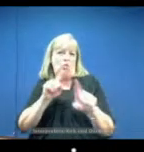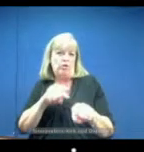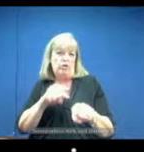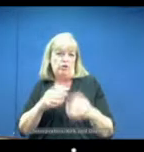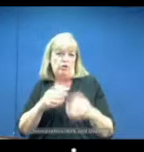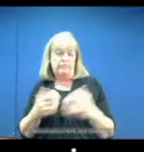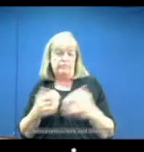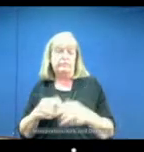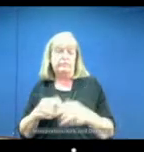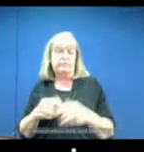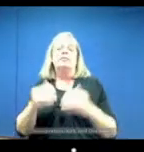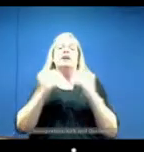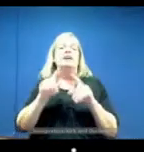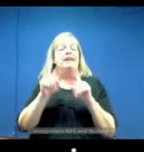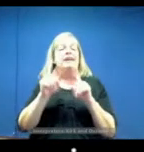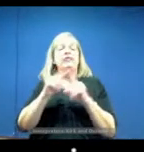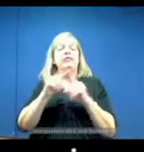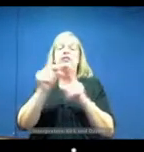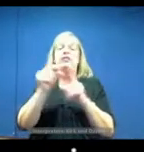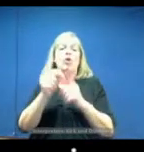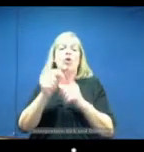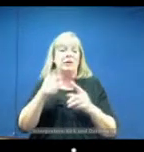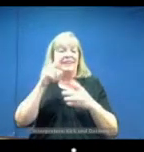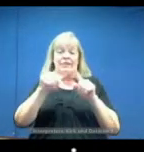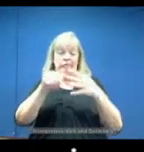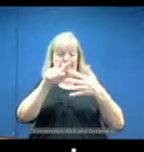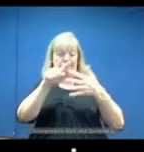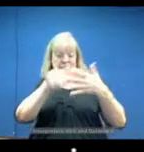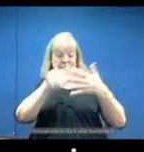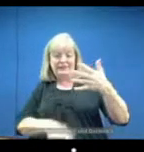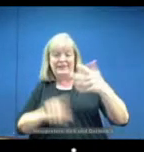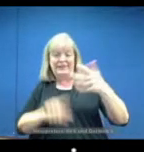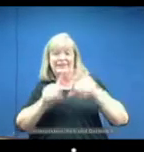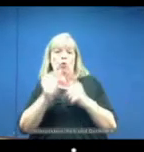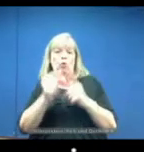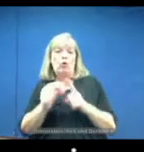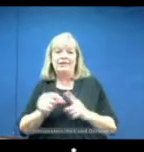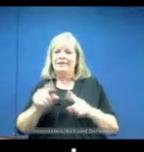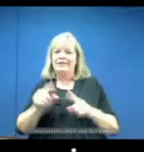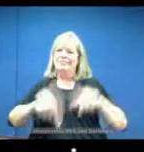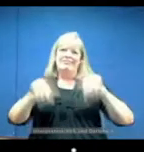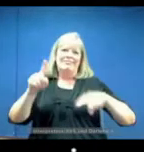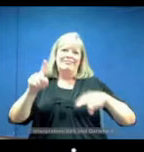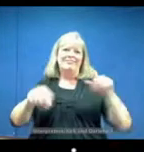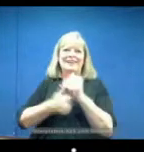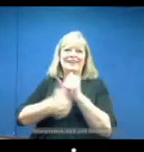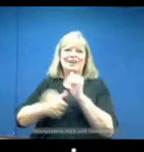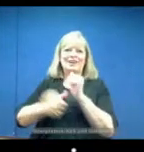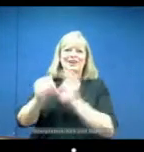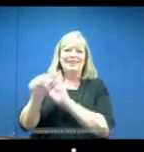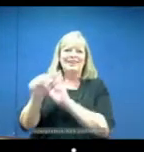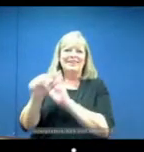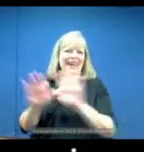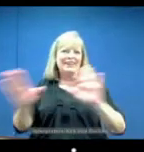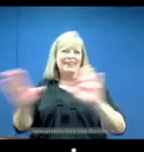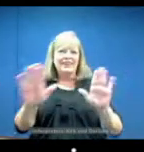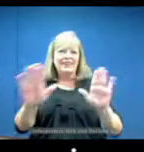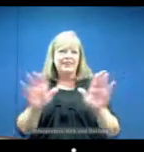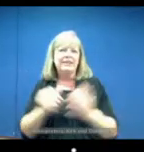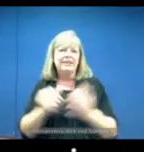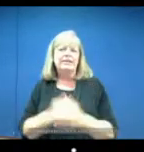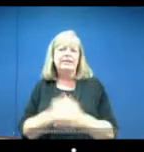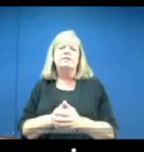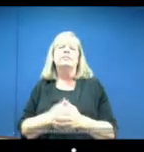And the vocabulary, this is what the slide says. Vocabulary is dependent upon the state. Then there are cease